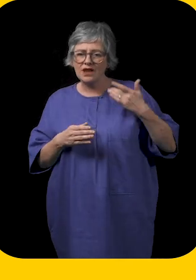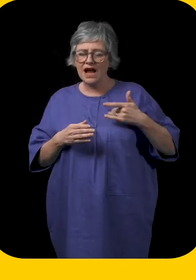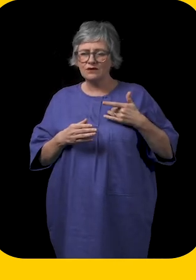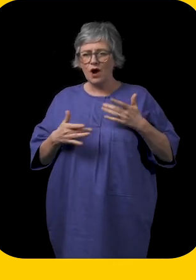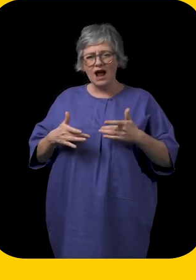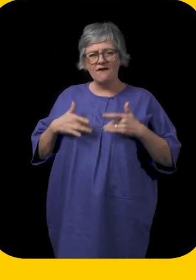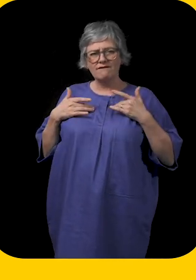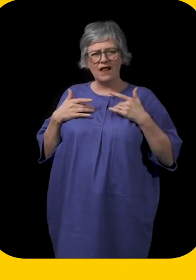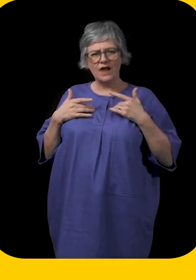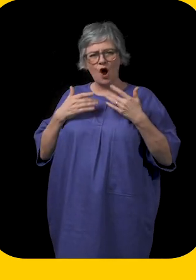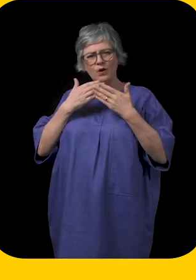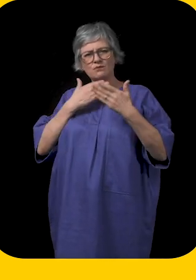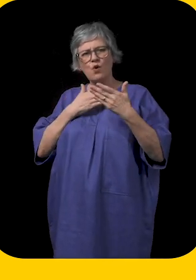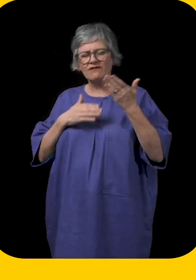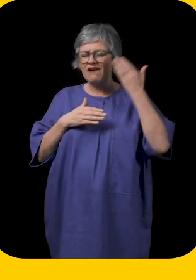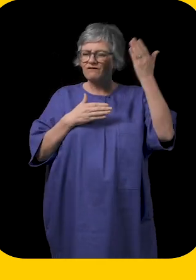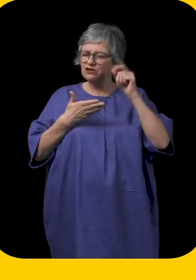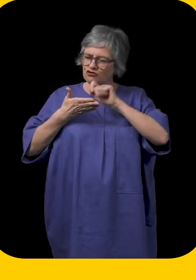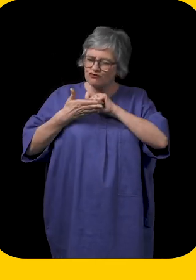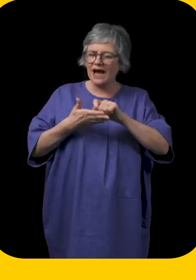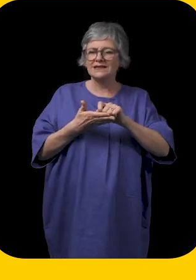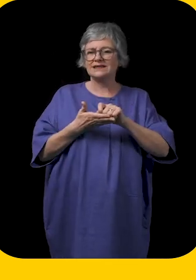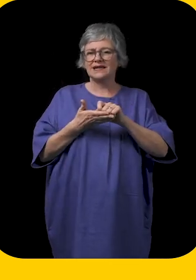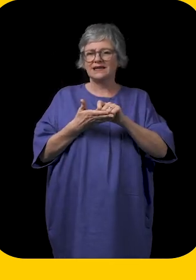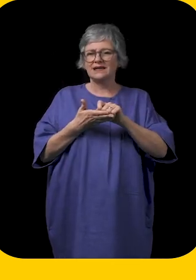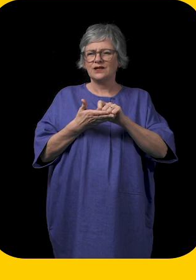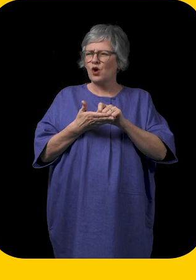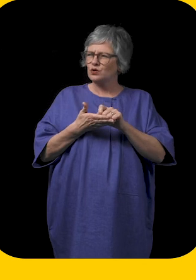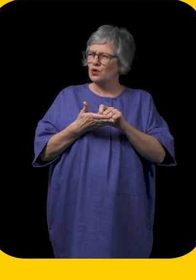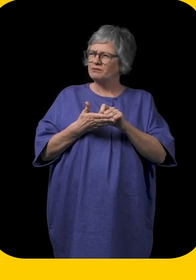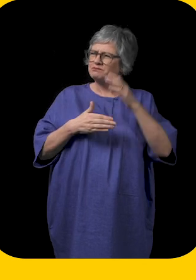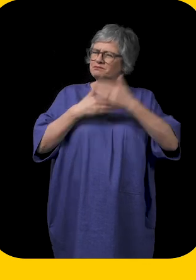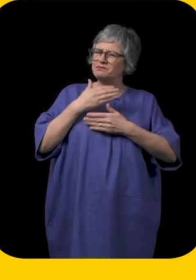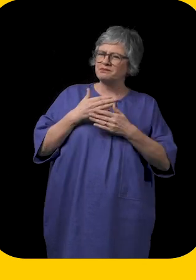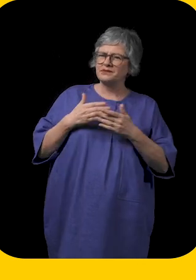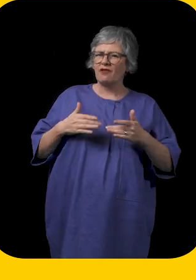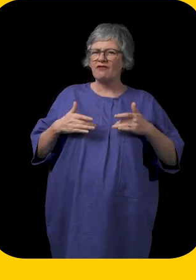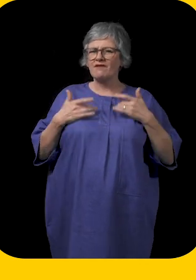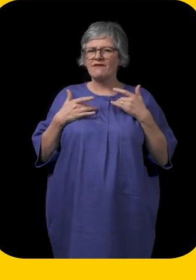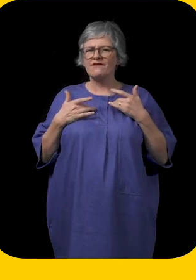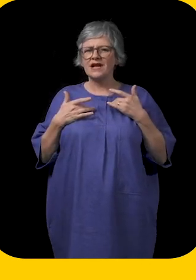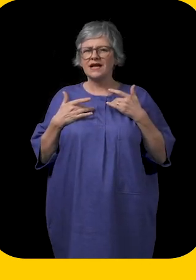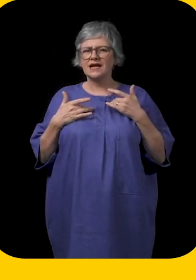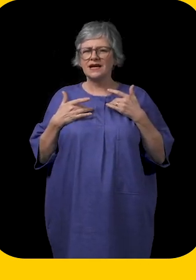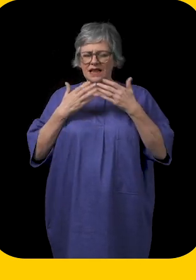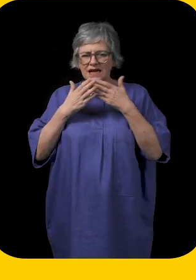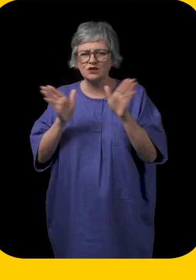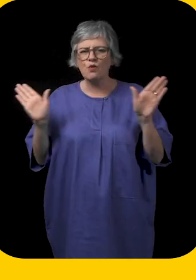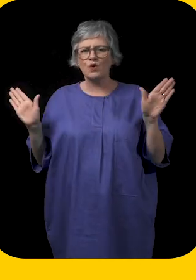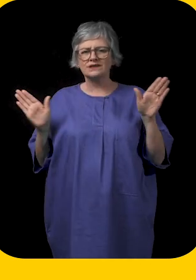their life, and sometimes feeling like, gosh, I wish I was more of a fiction writer, so that it didn't feel